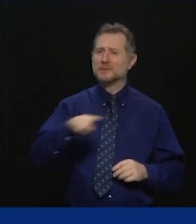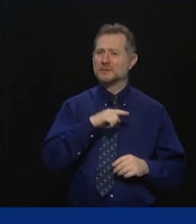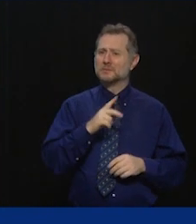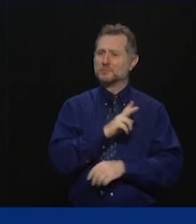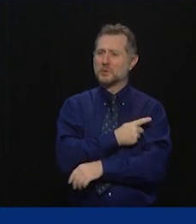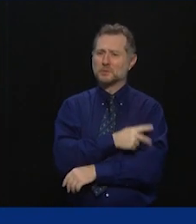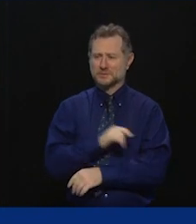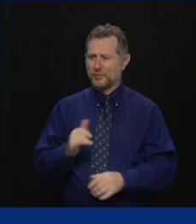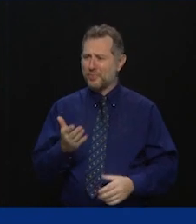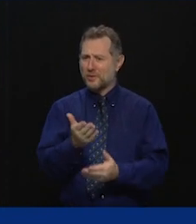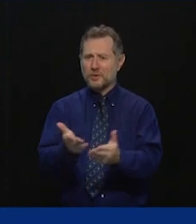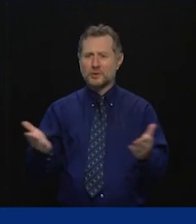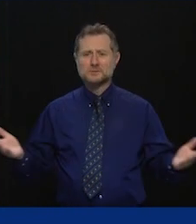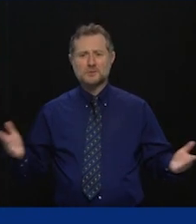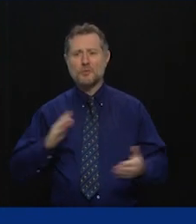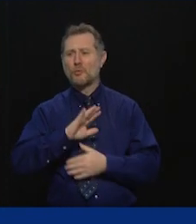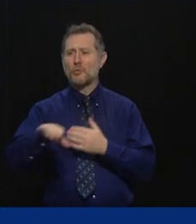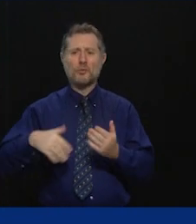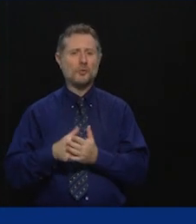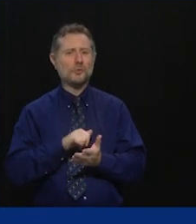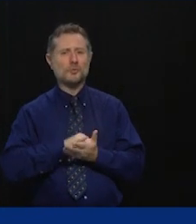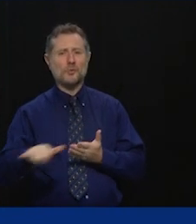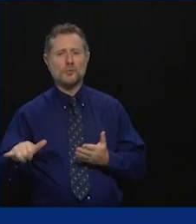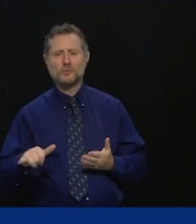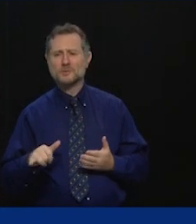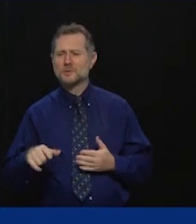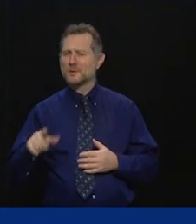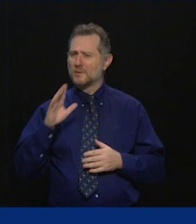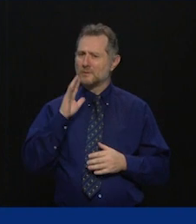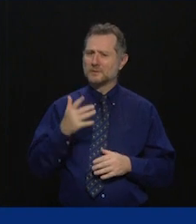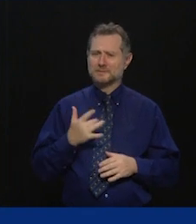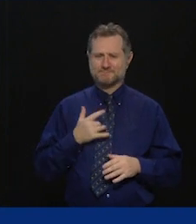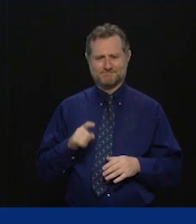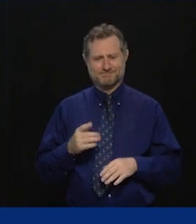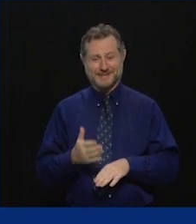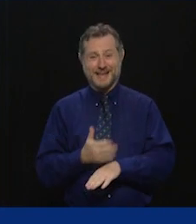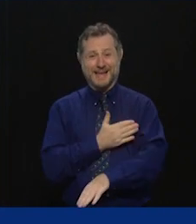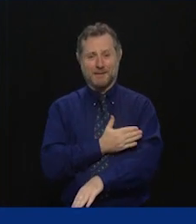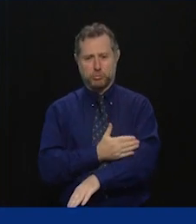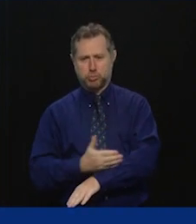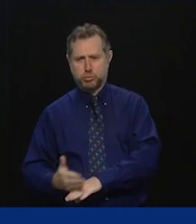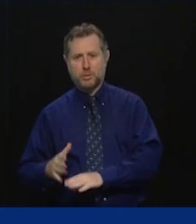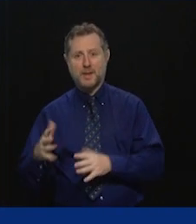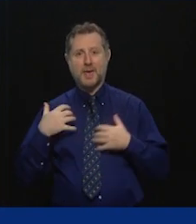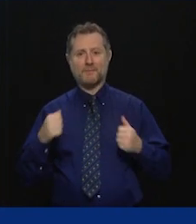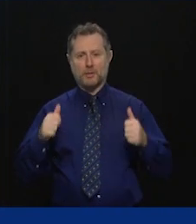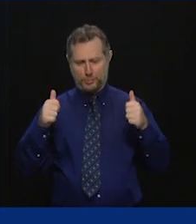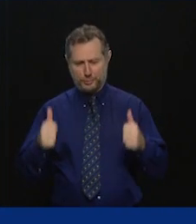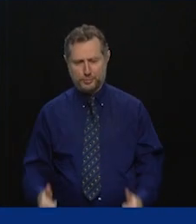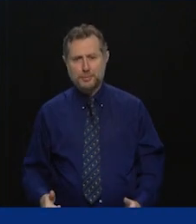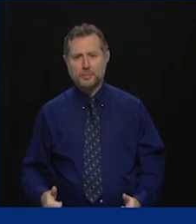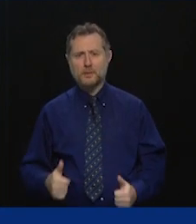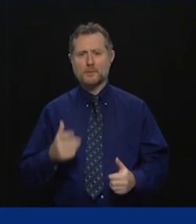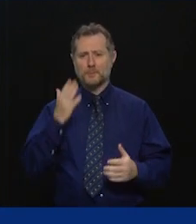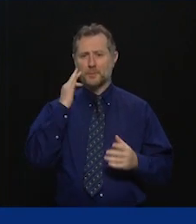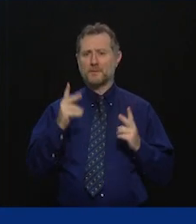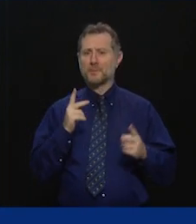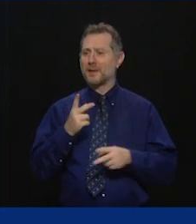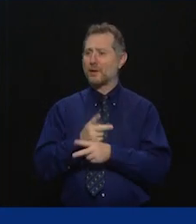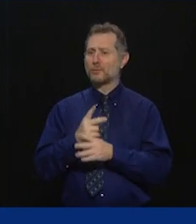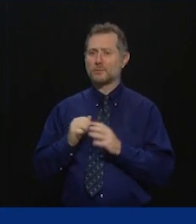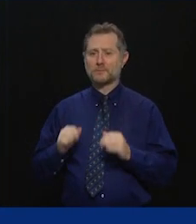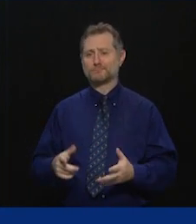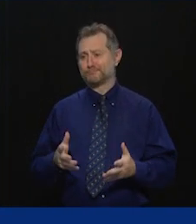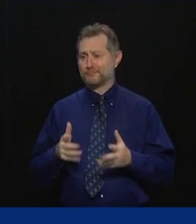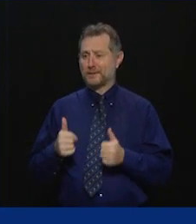all of New Yorkers, that we will have our recovery held back by individuals who choose not to get vaccinated when we finally have this life-saving